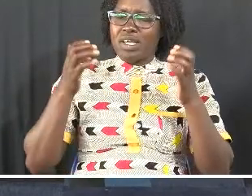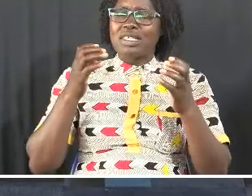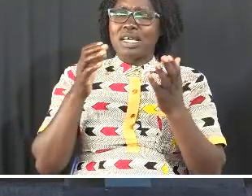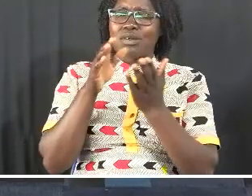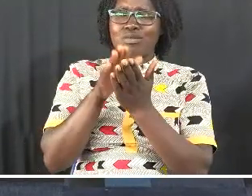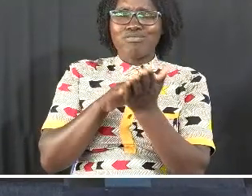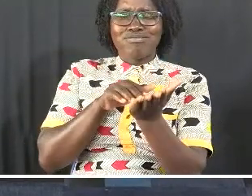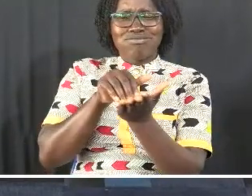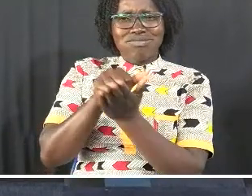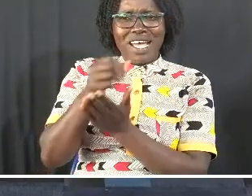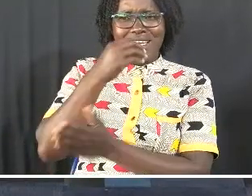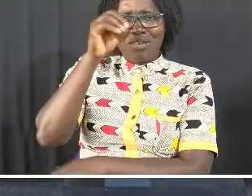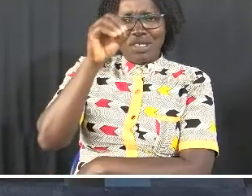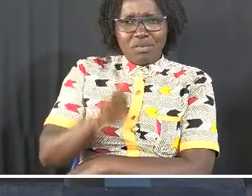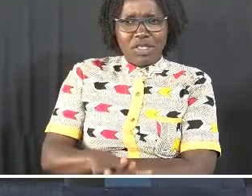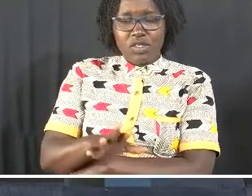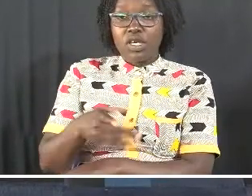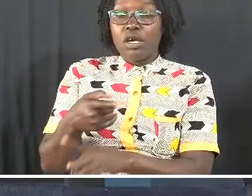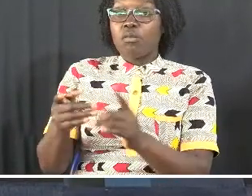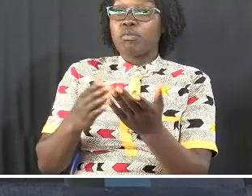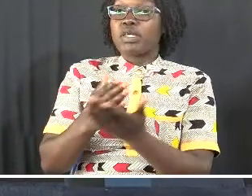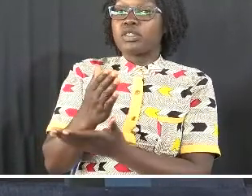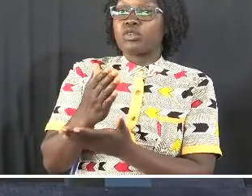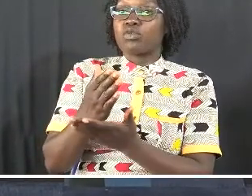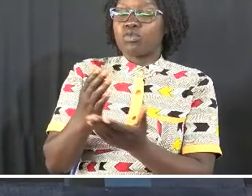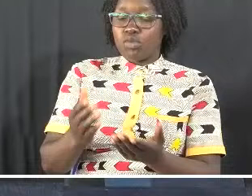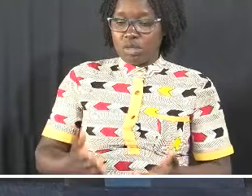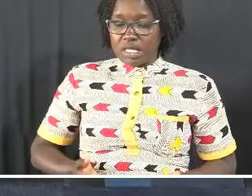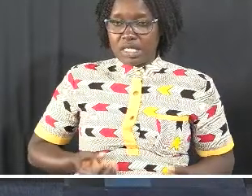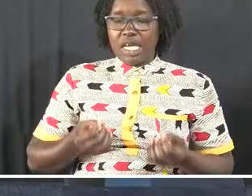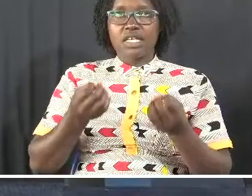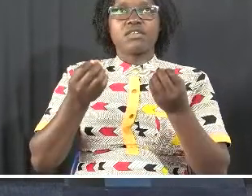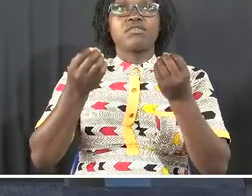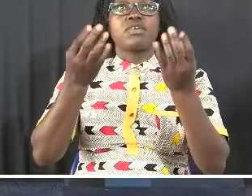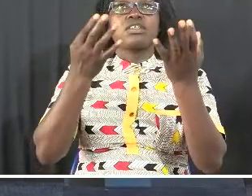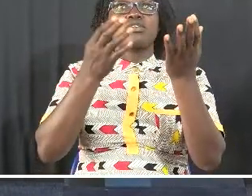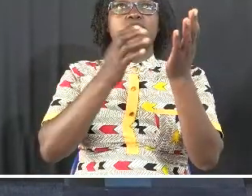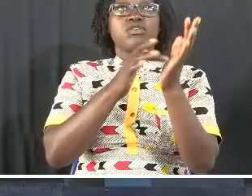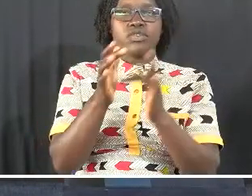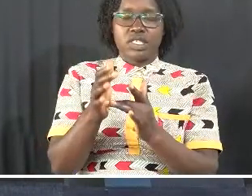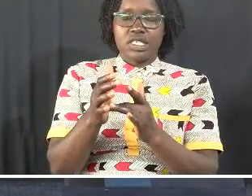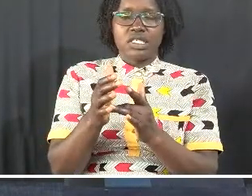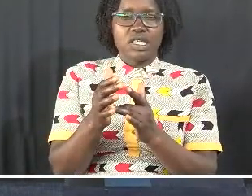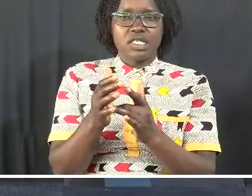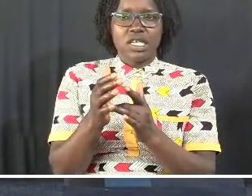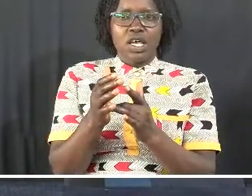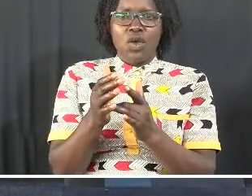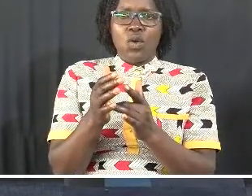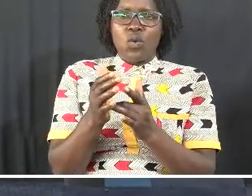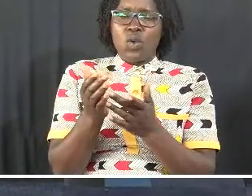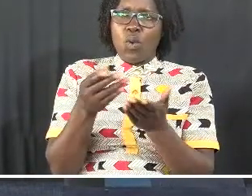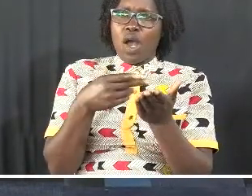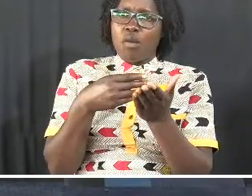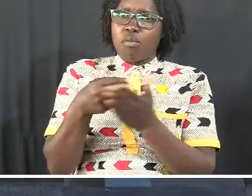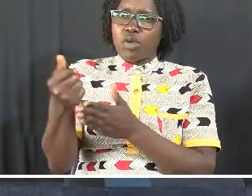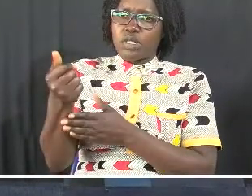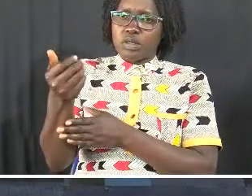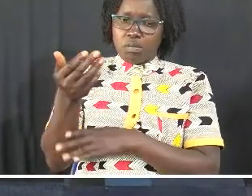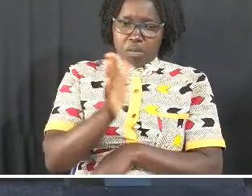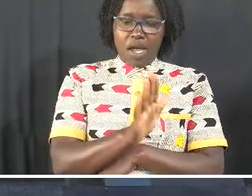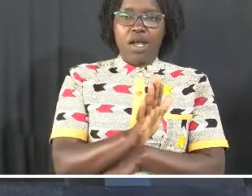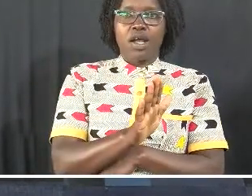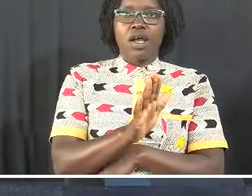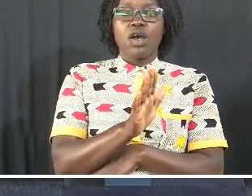damnation. But through this sacrifice of Jesus, we were reclaimed, we